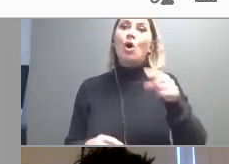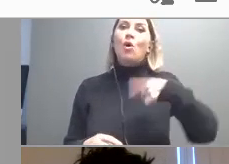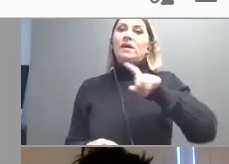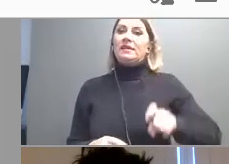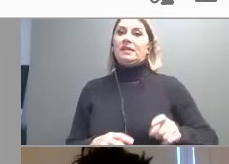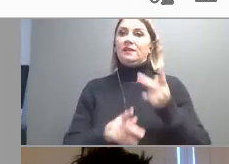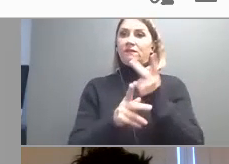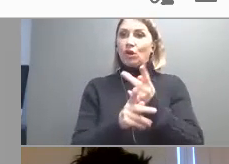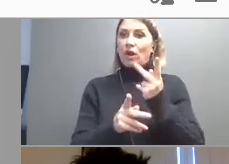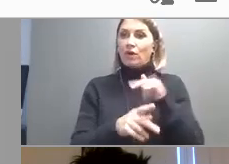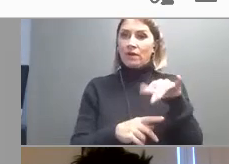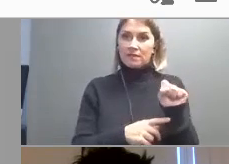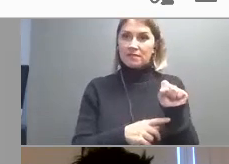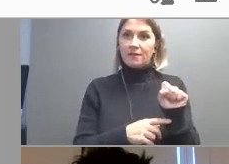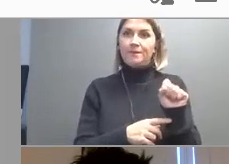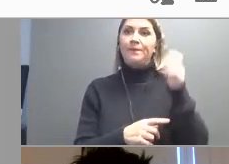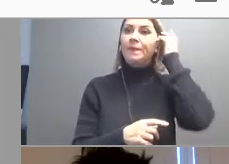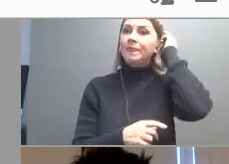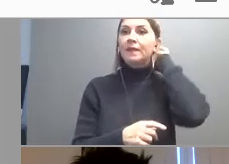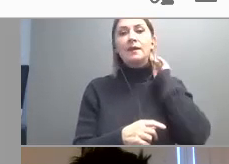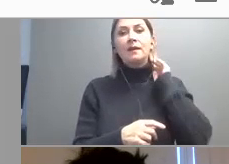out is the